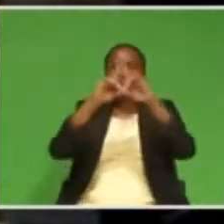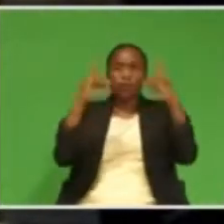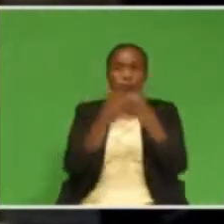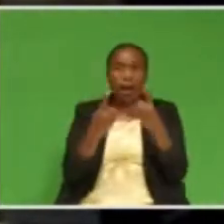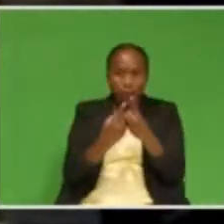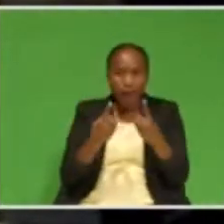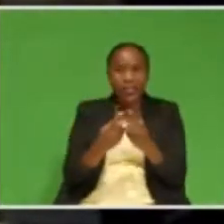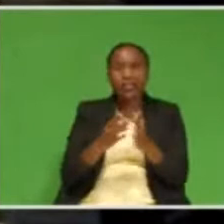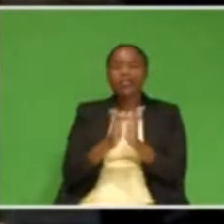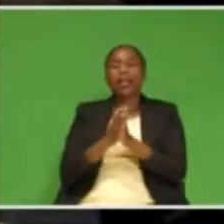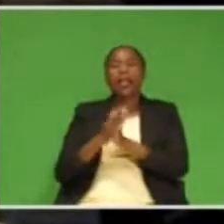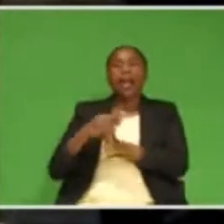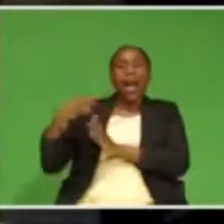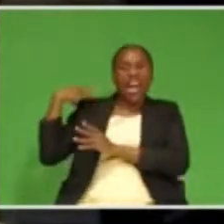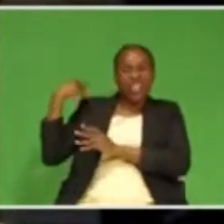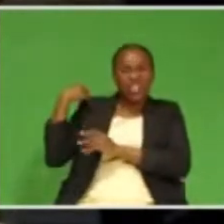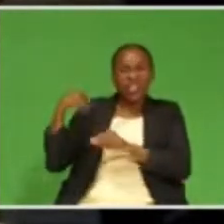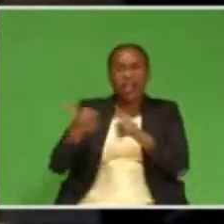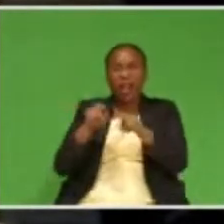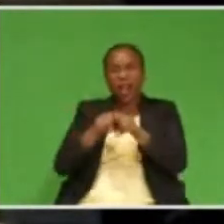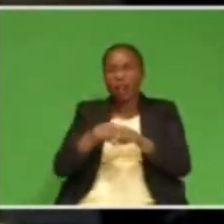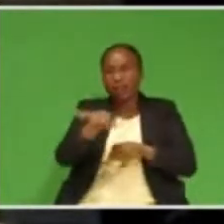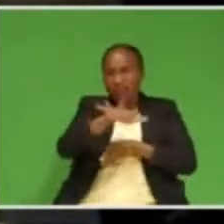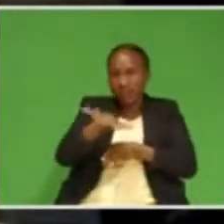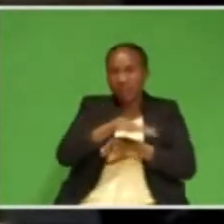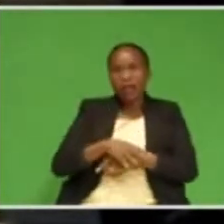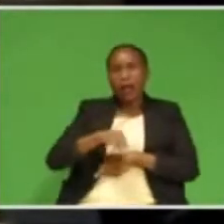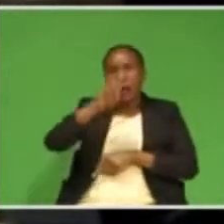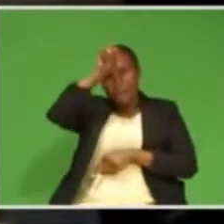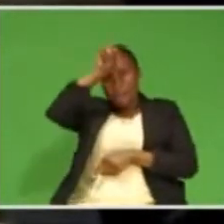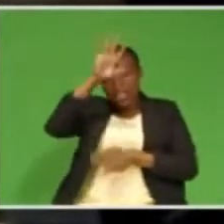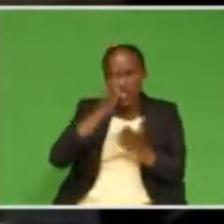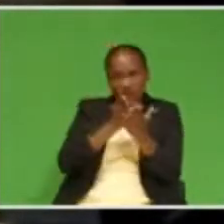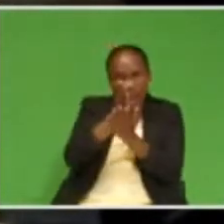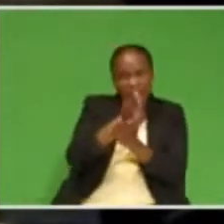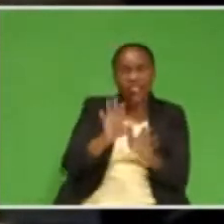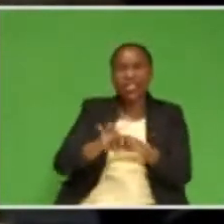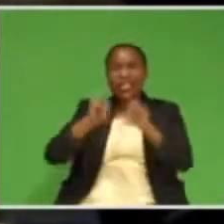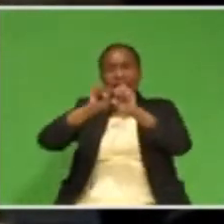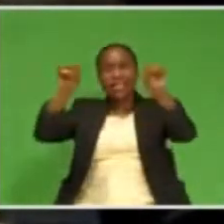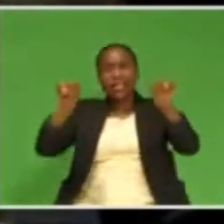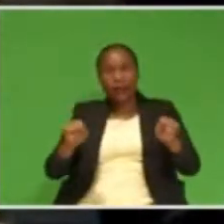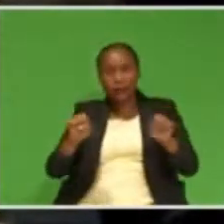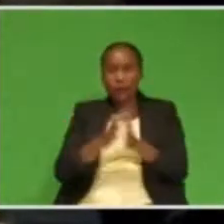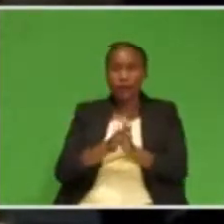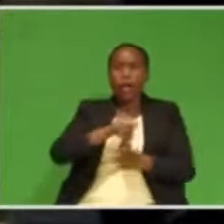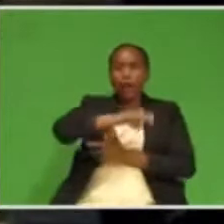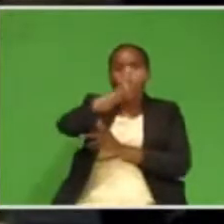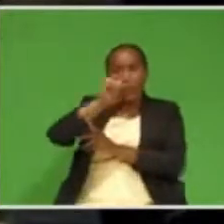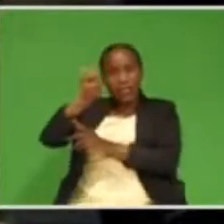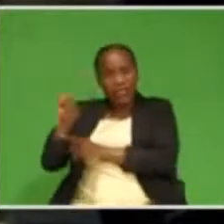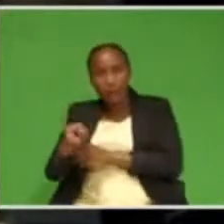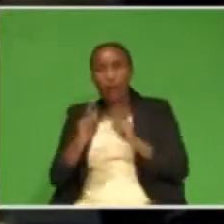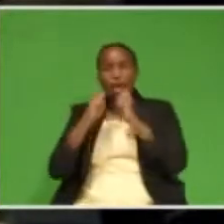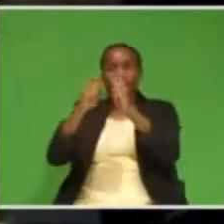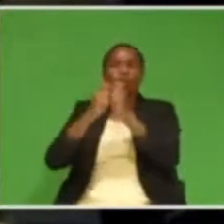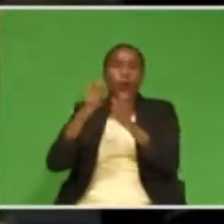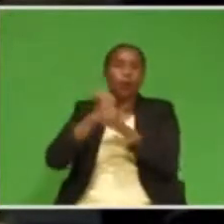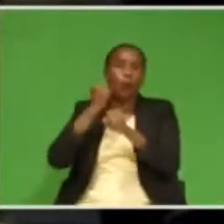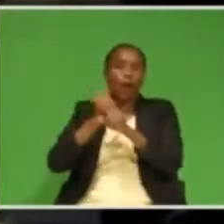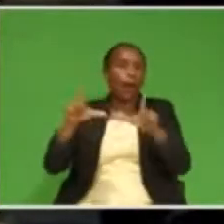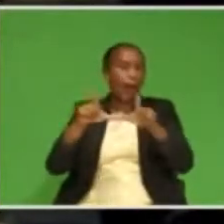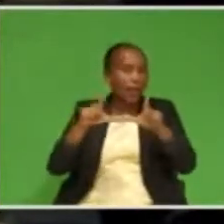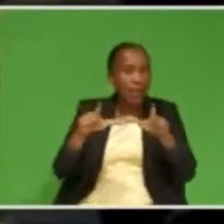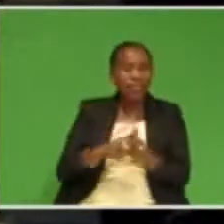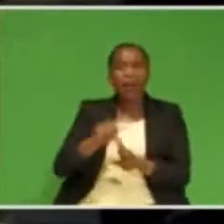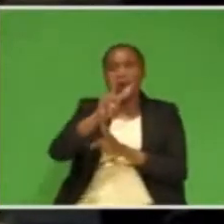in areas such as mining rights, systems, tourism, transport operator licenses, visas,